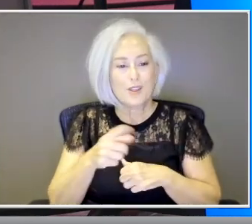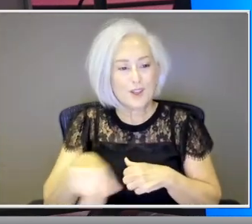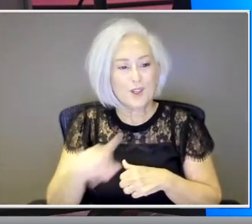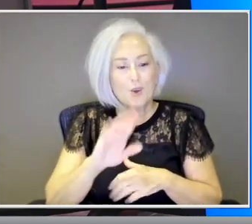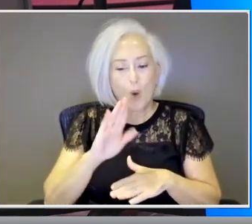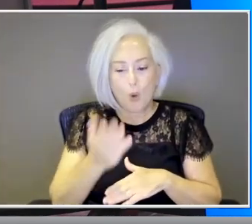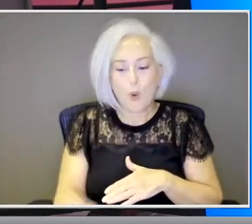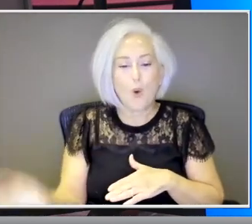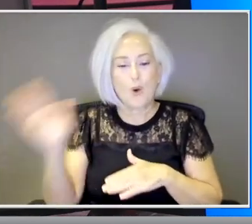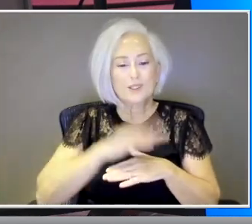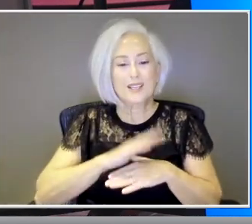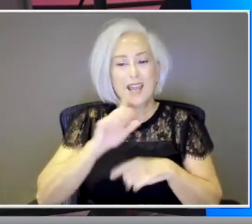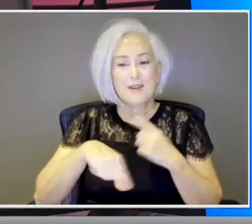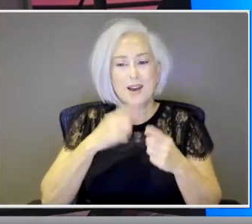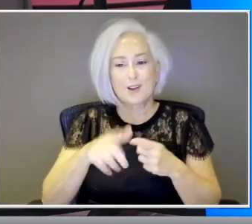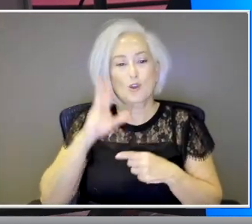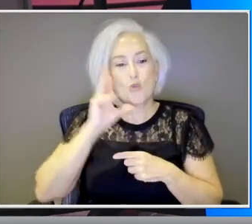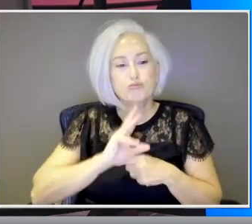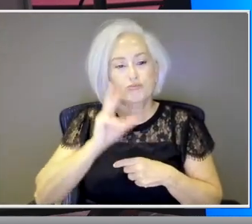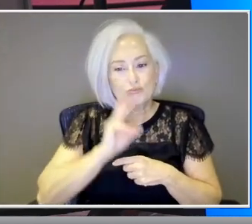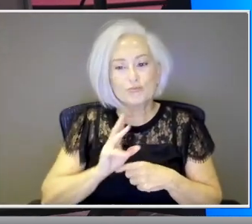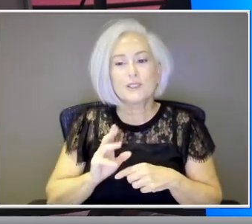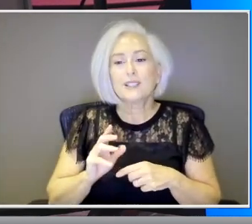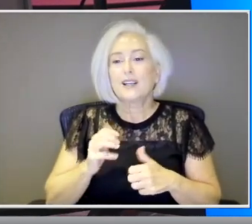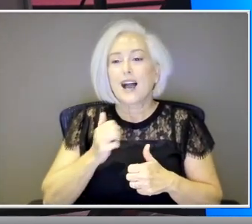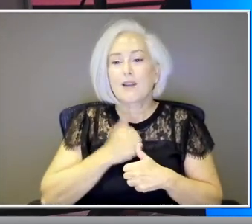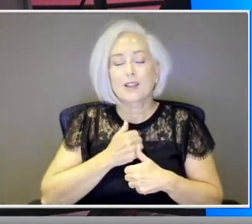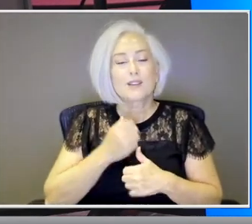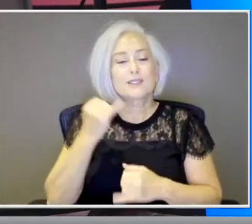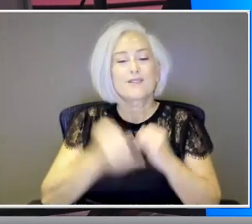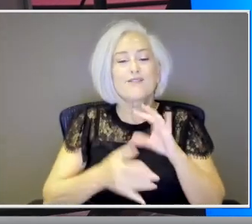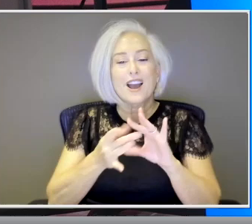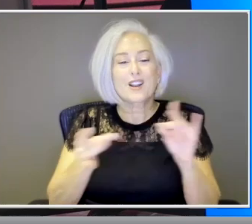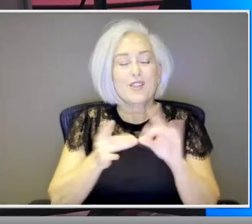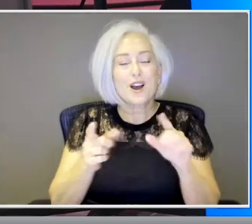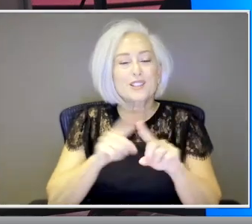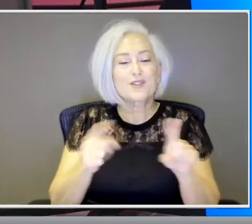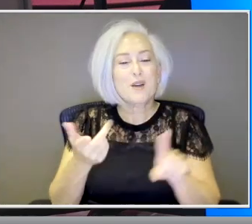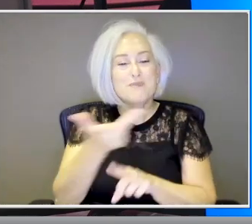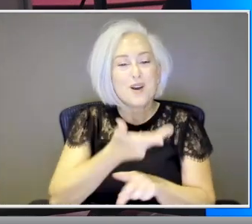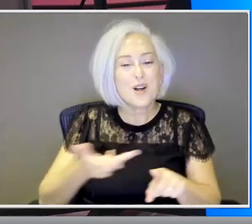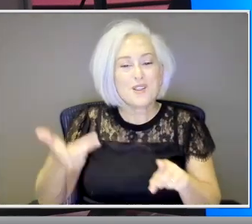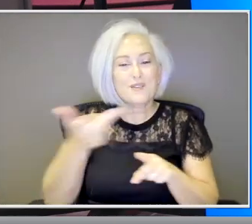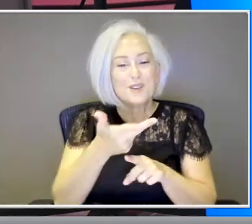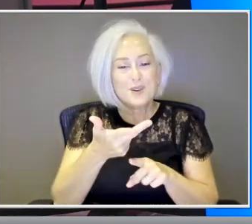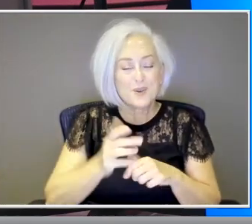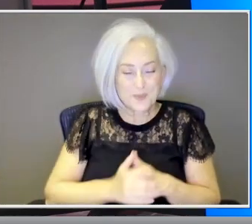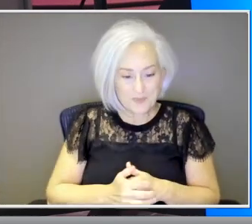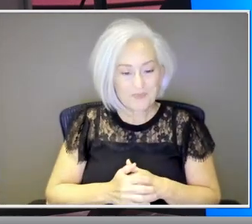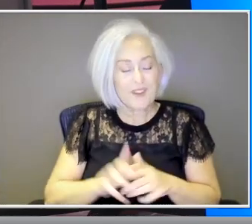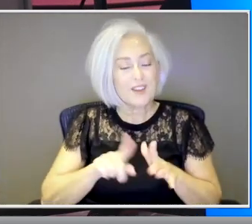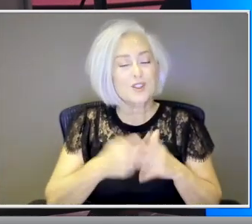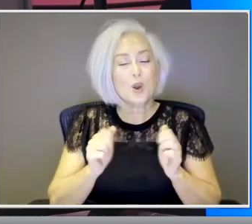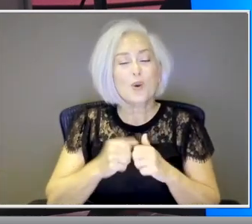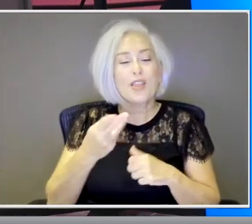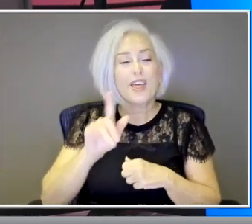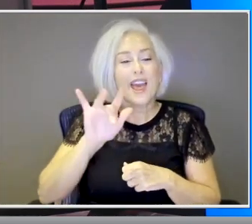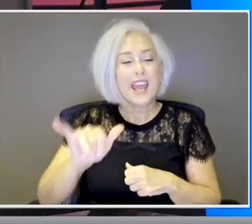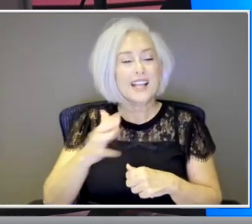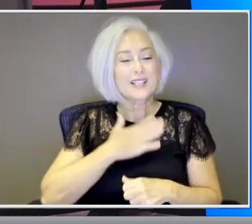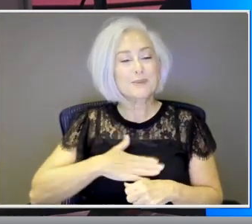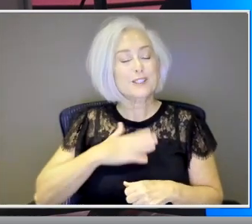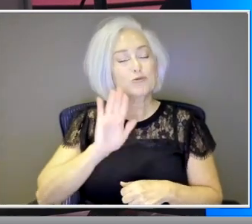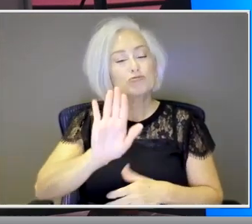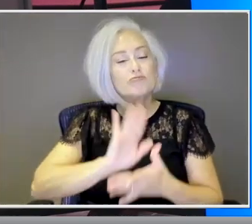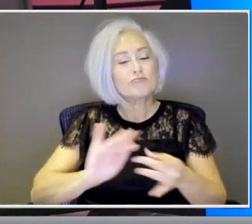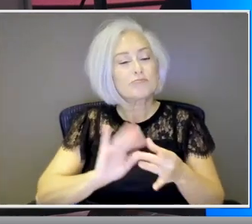journey, Haley. I'd love some final thoughts from all of our guests, and I do want to start with Haley. What would be your message to